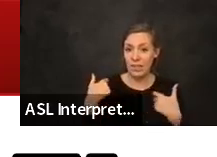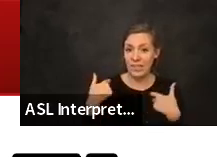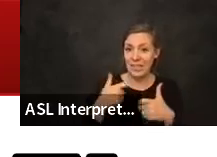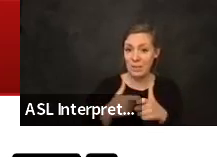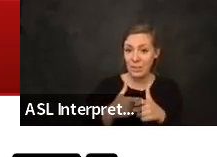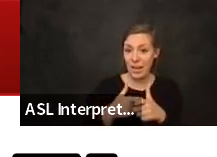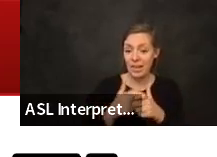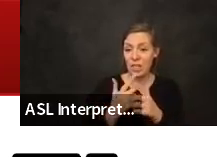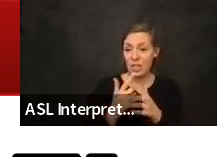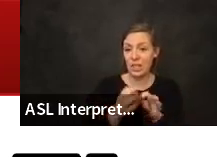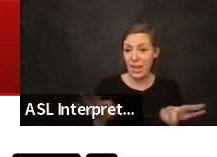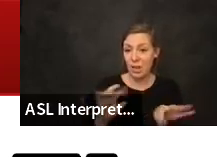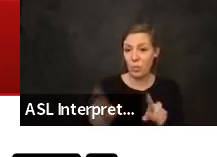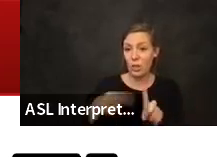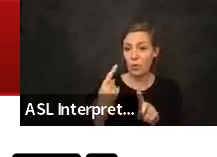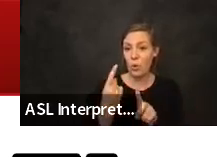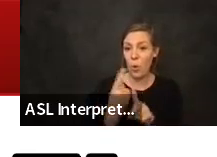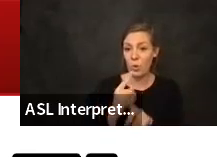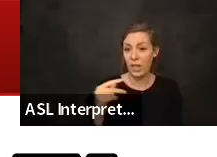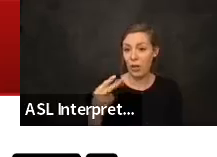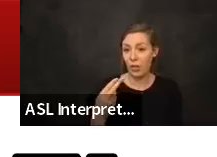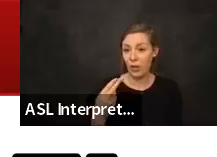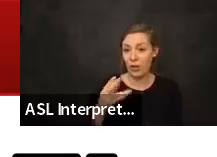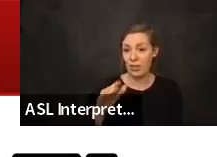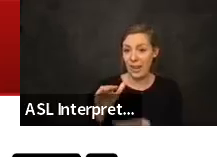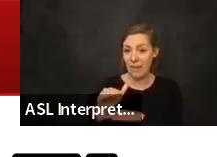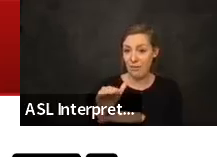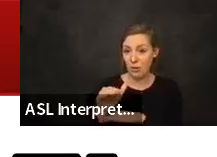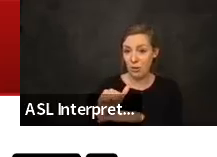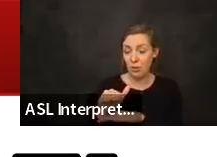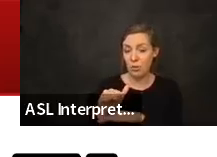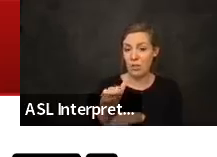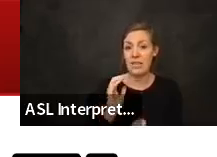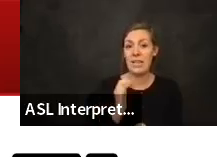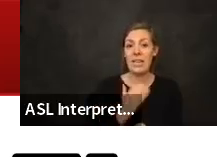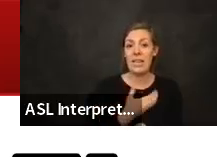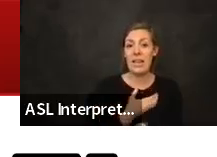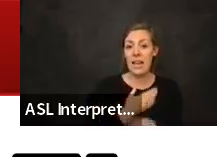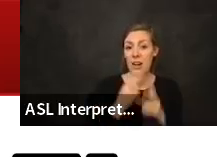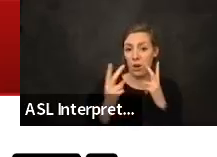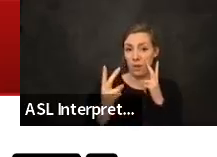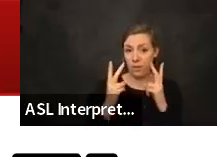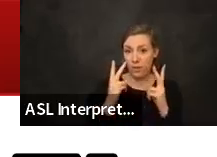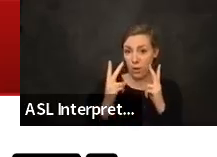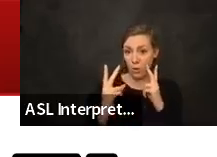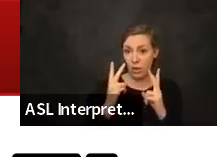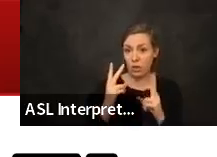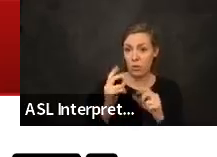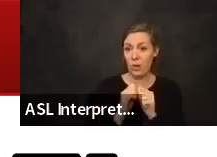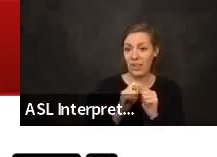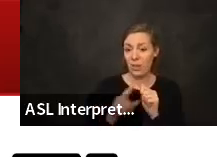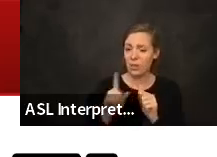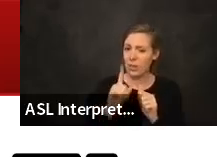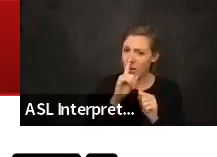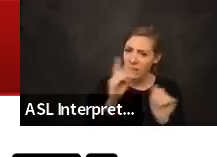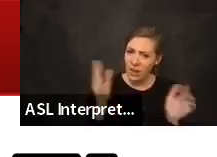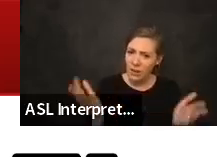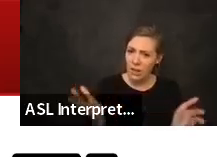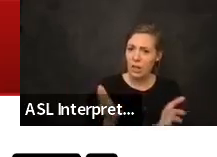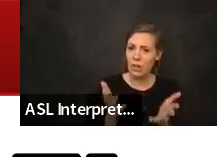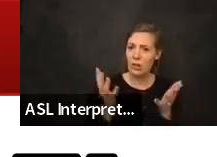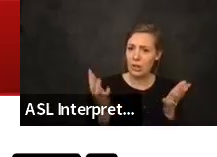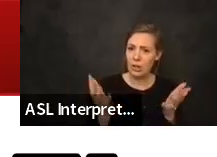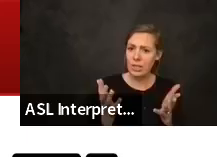only presentation on Thursday afternoons. And our viewership and engagement with those presentations have been very encouraging.